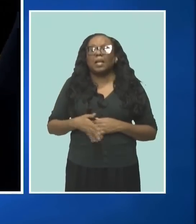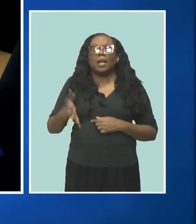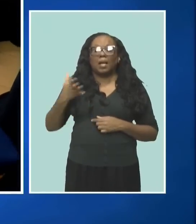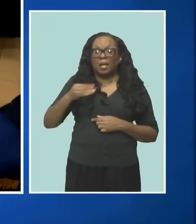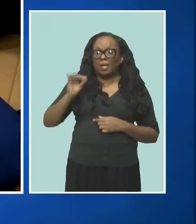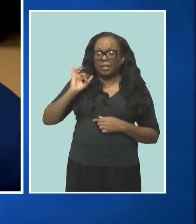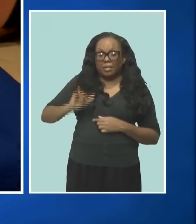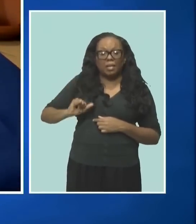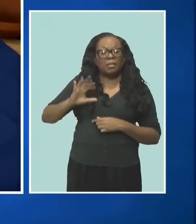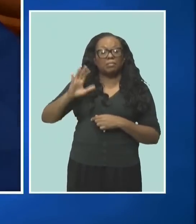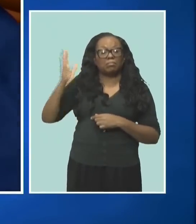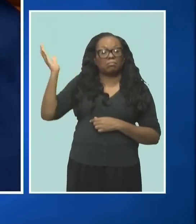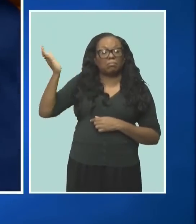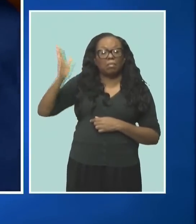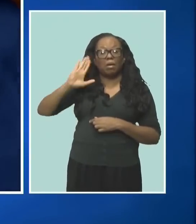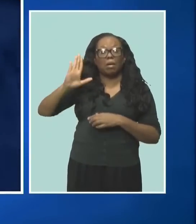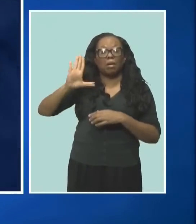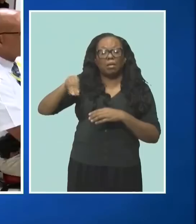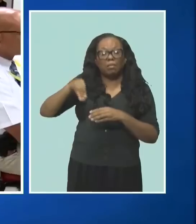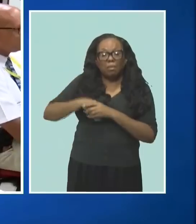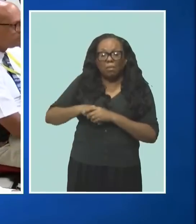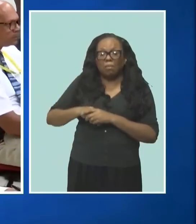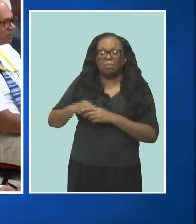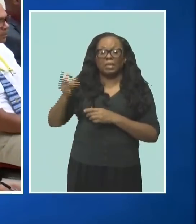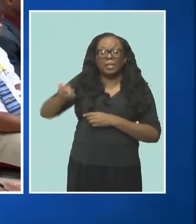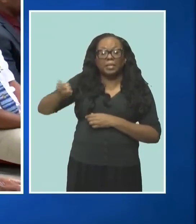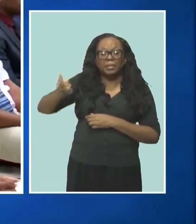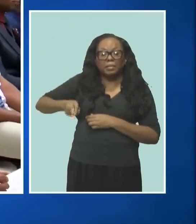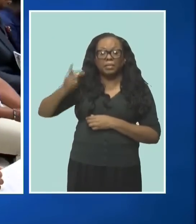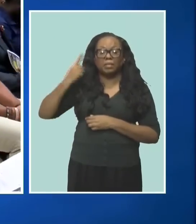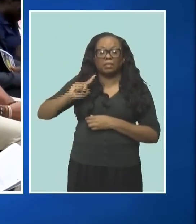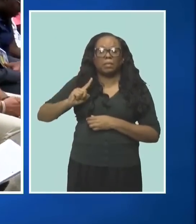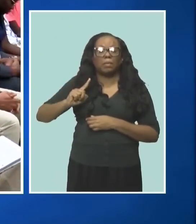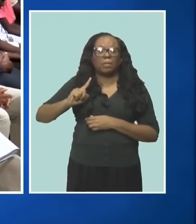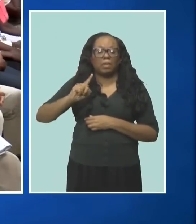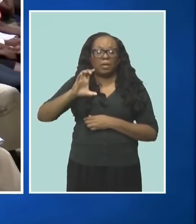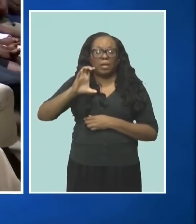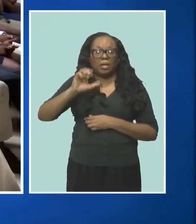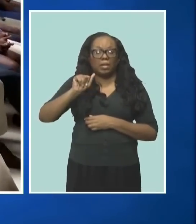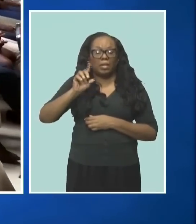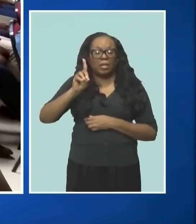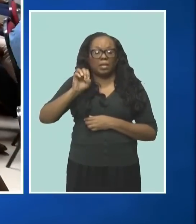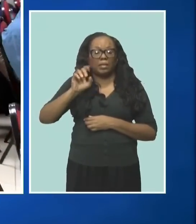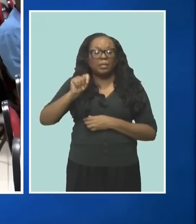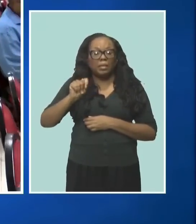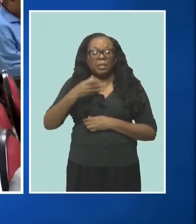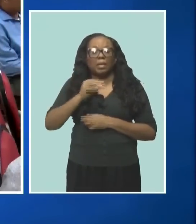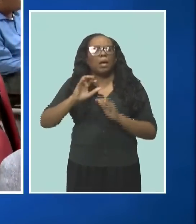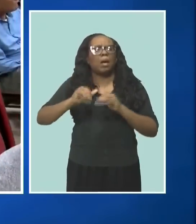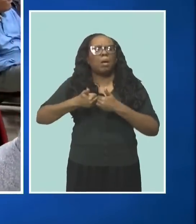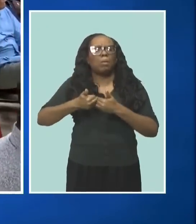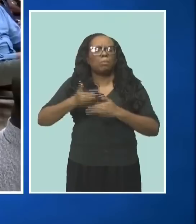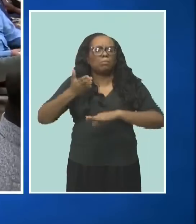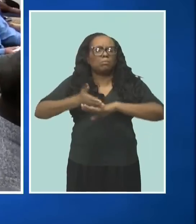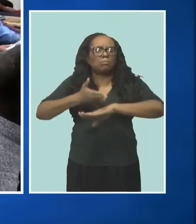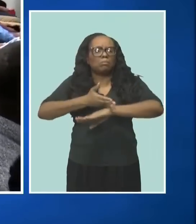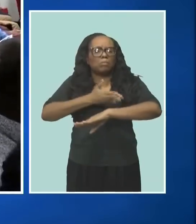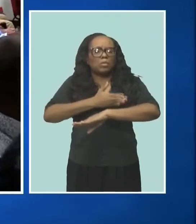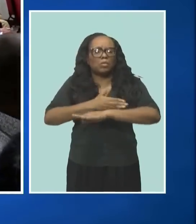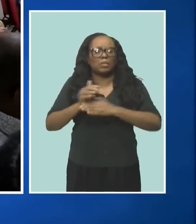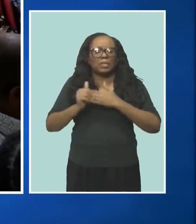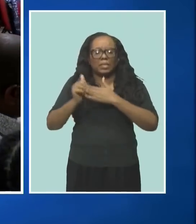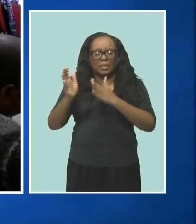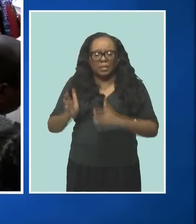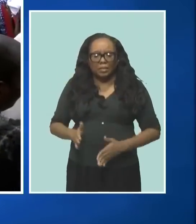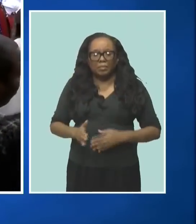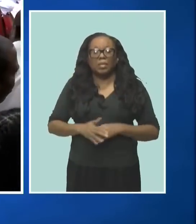Out, The History of the Barbados Cadet Corps and Its Contribution to National Youth Development. He's recognized the work of past leaders of the